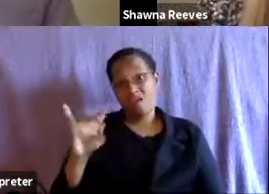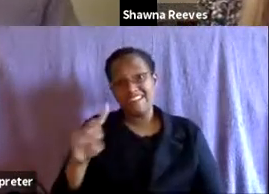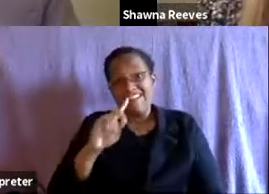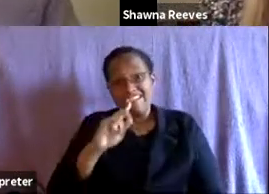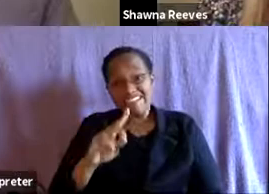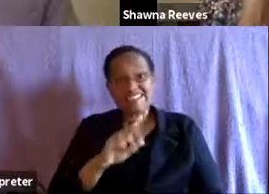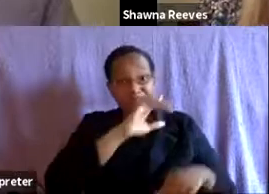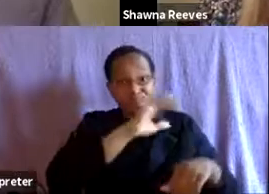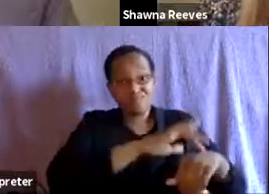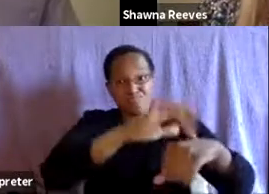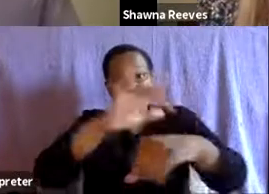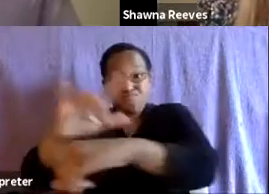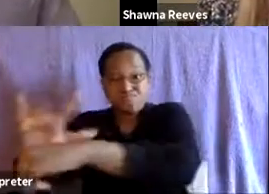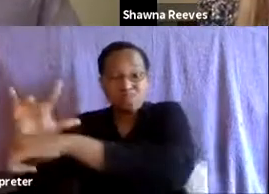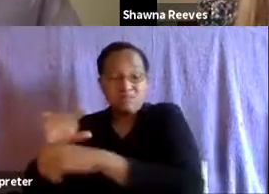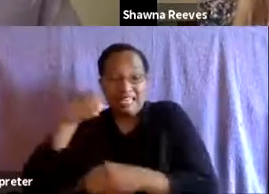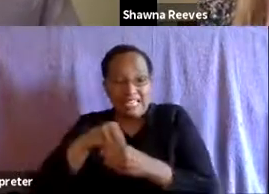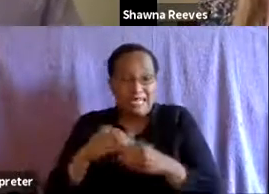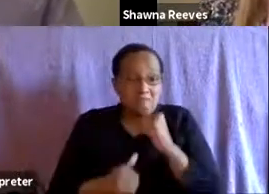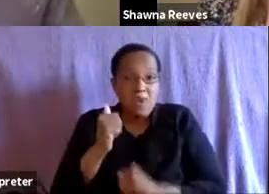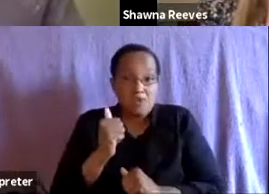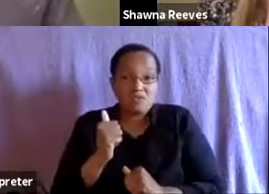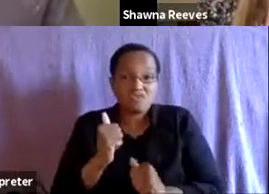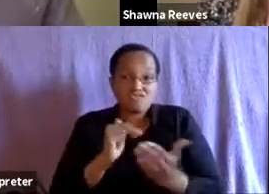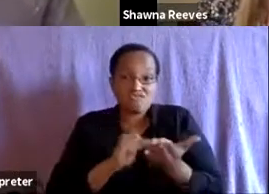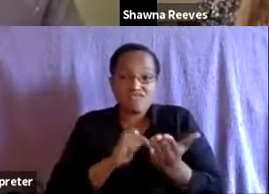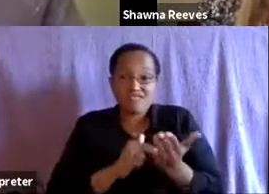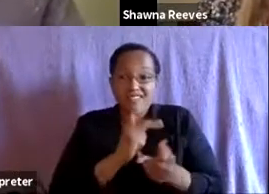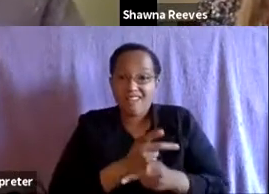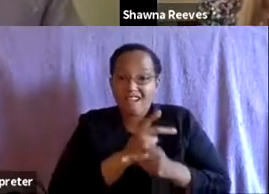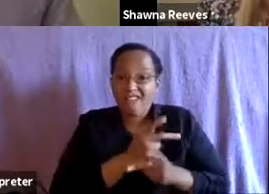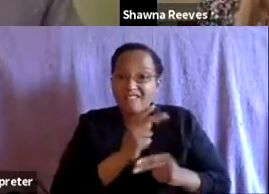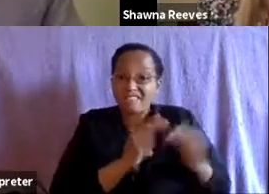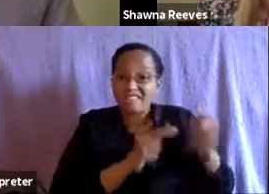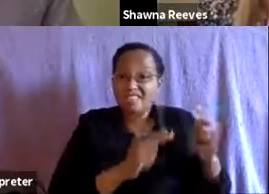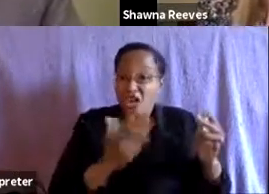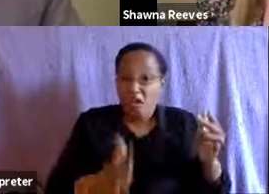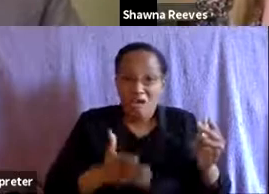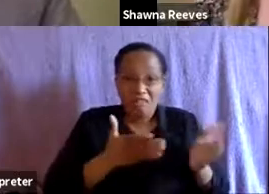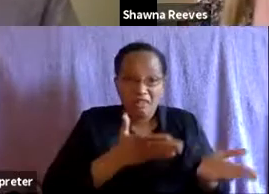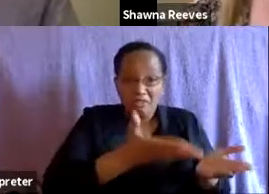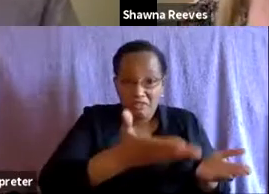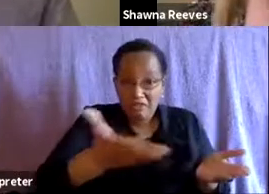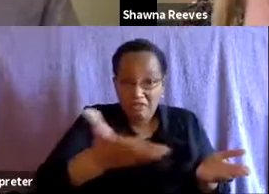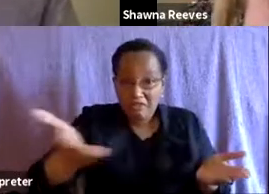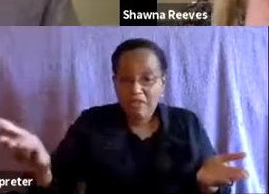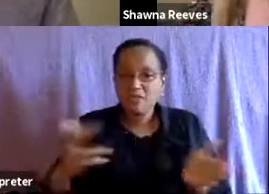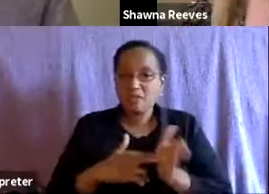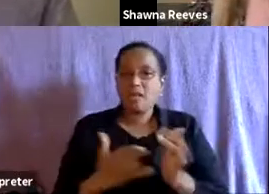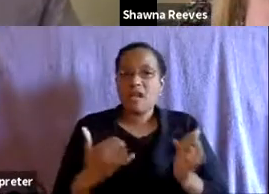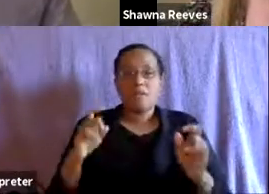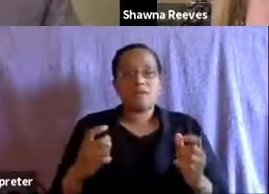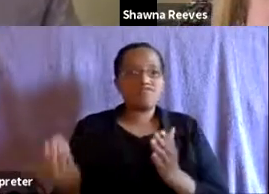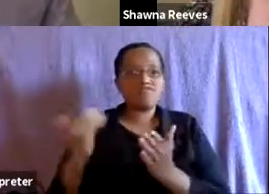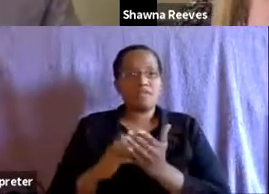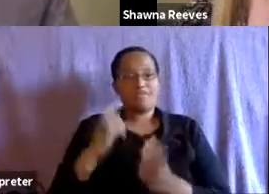most important level of oversight and protection that visitors had. Now that we know the virus is